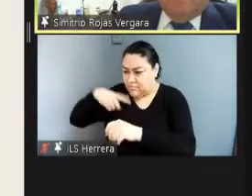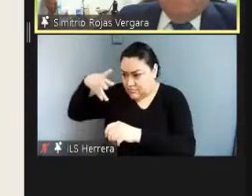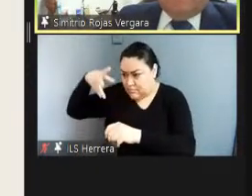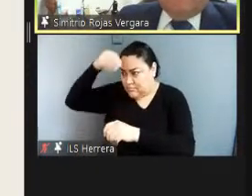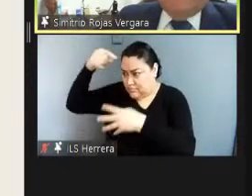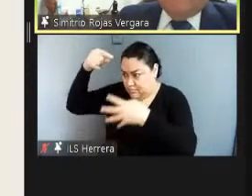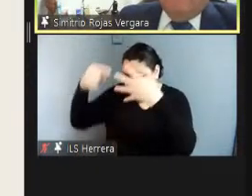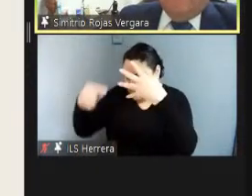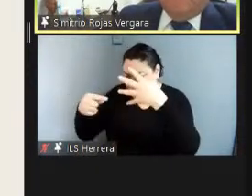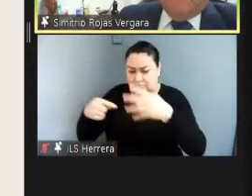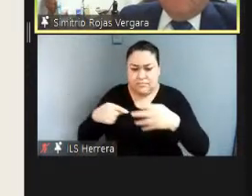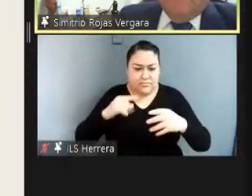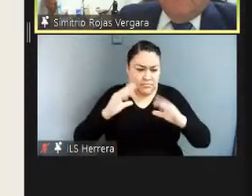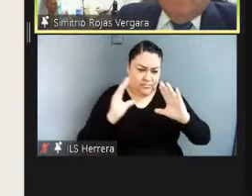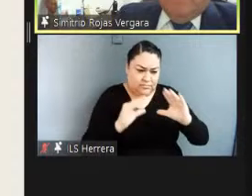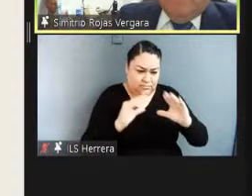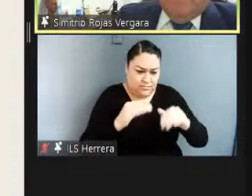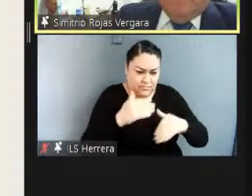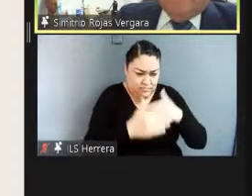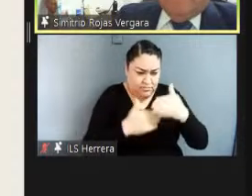that we have established previously.